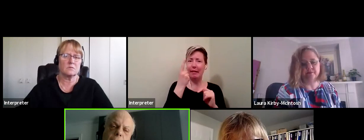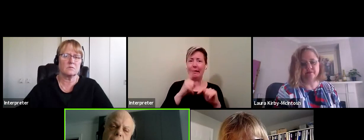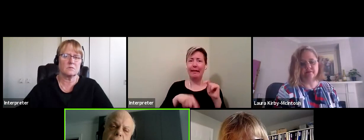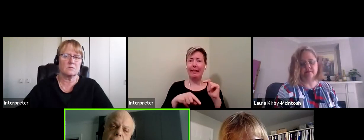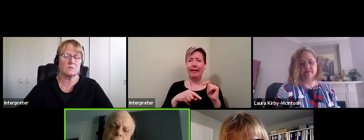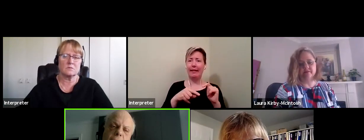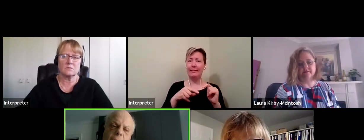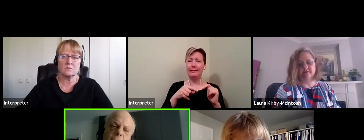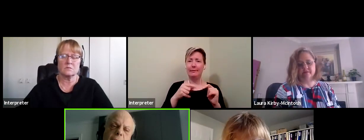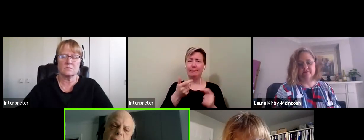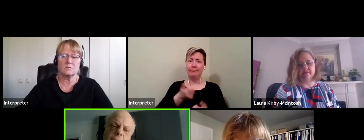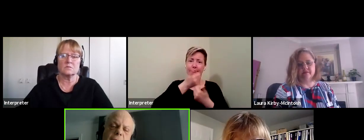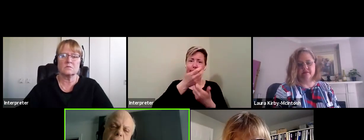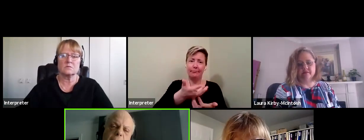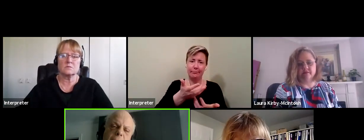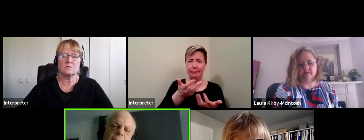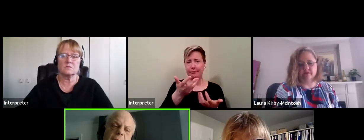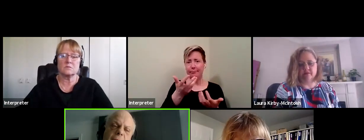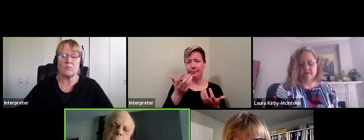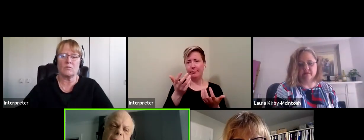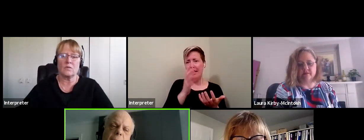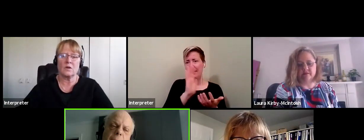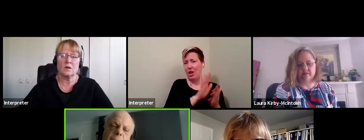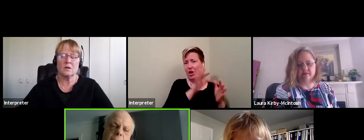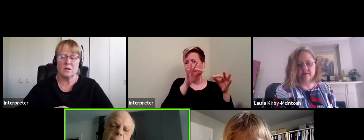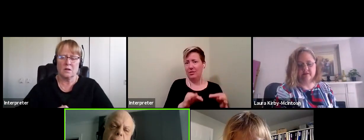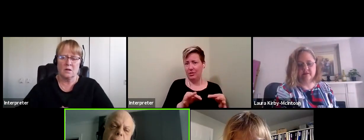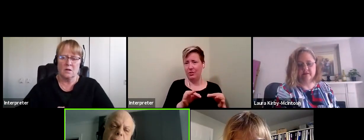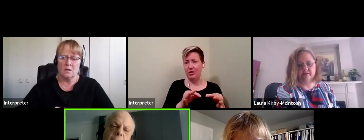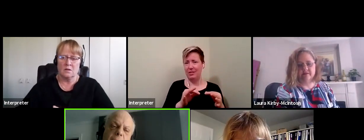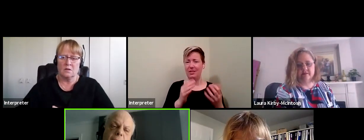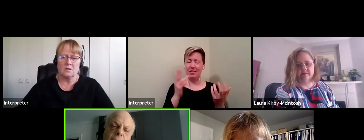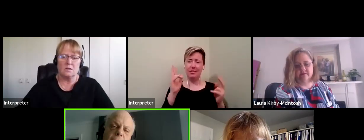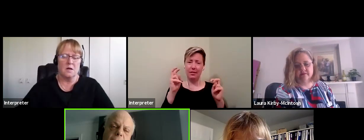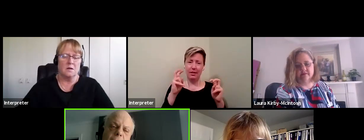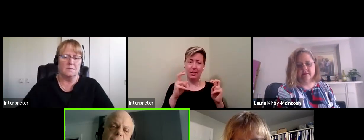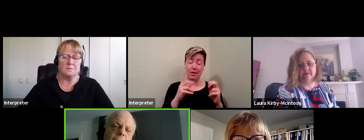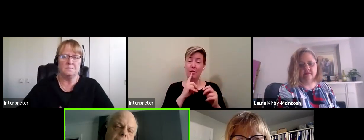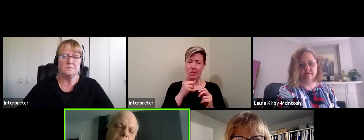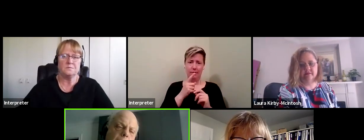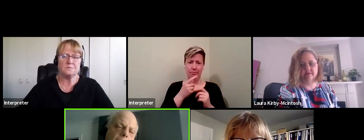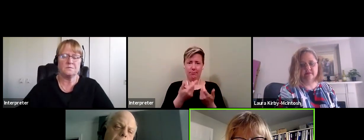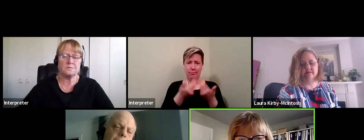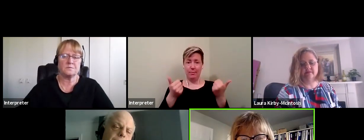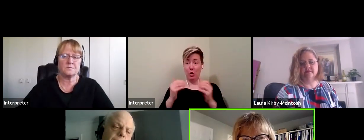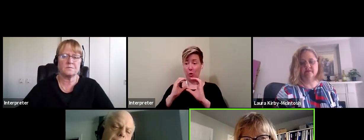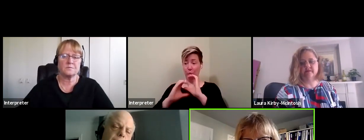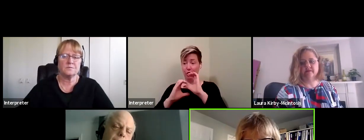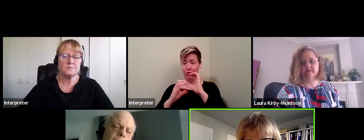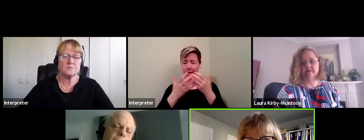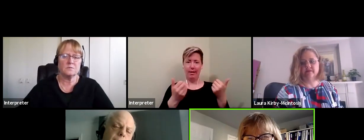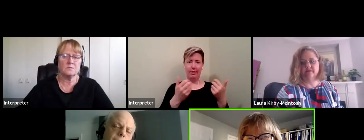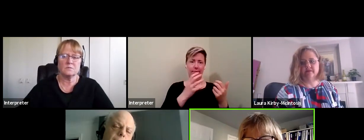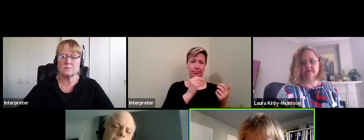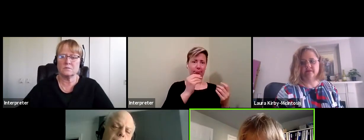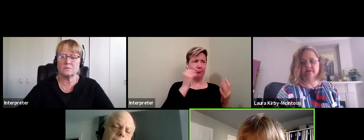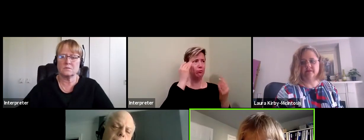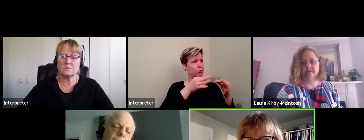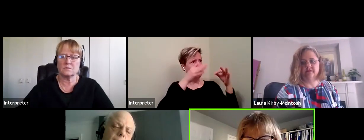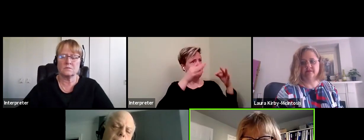a choice. If the Exactly. communication disability is being able to effectively communicate. The communication supports,